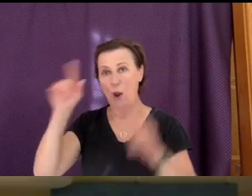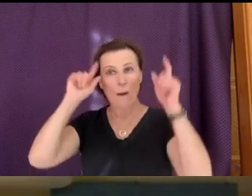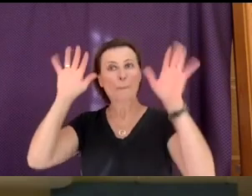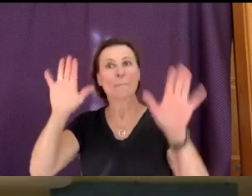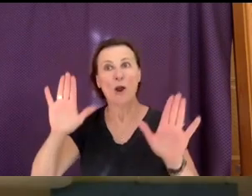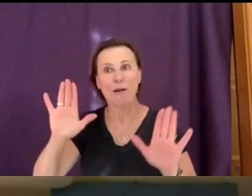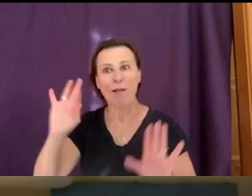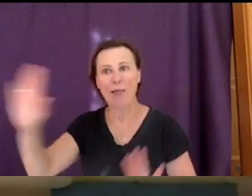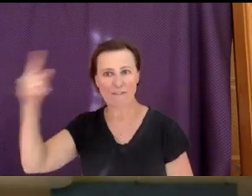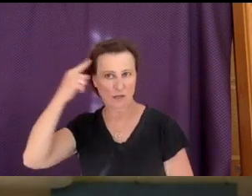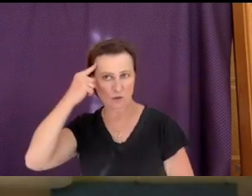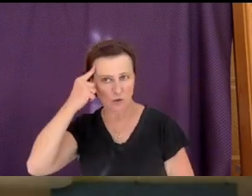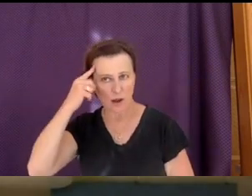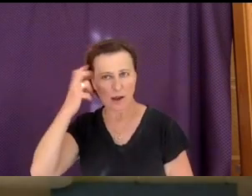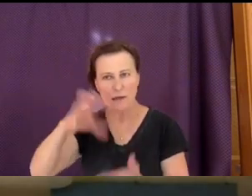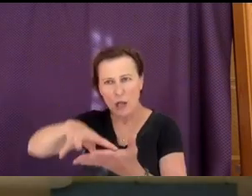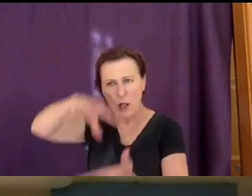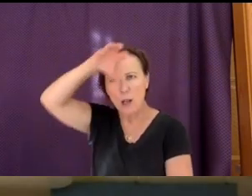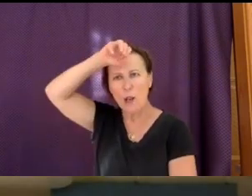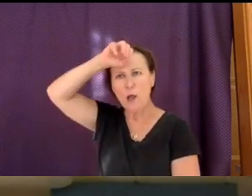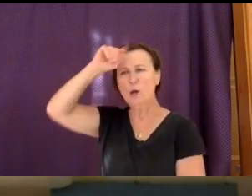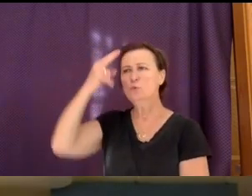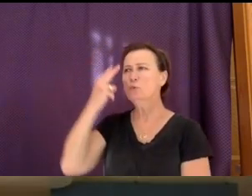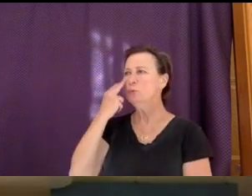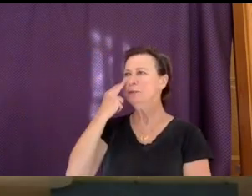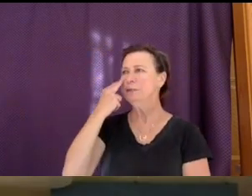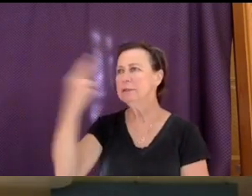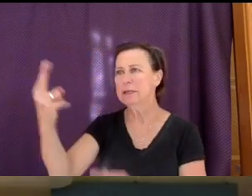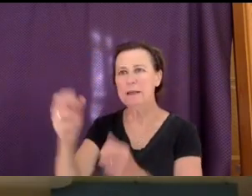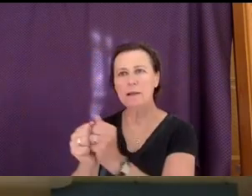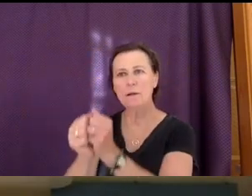he learned to see without eyes.